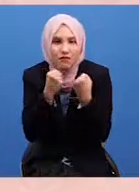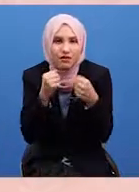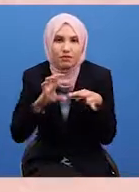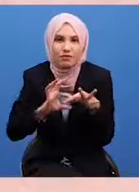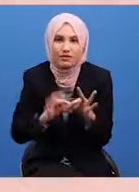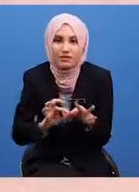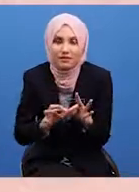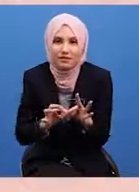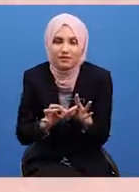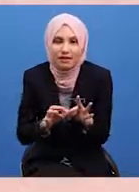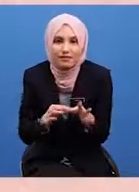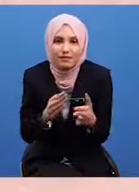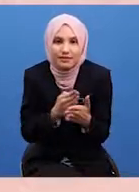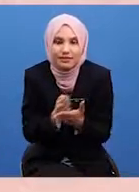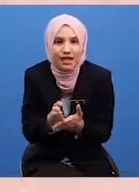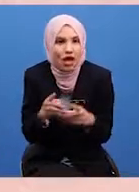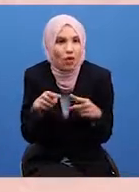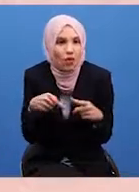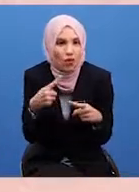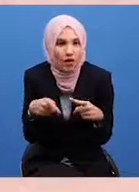story subsides when